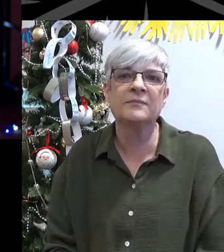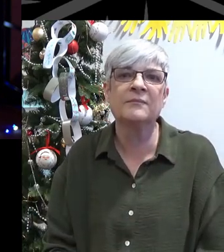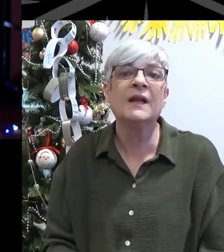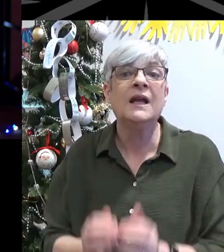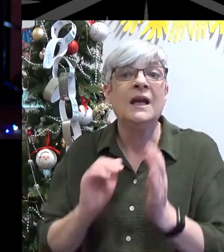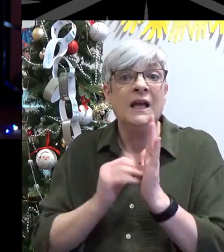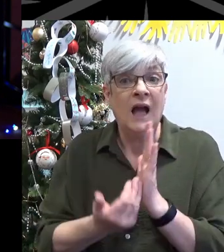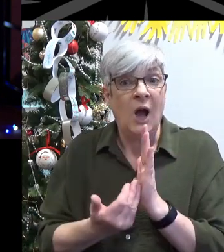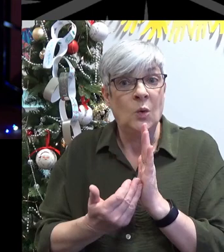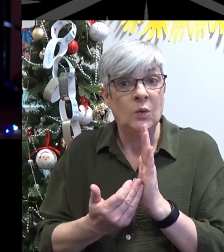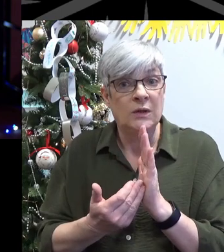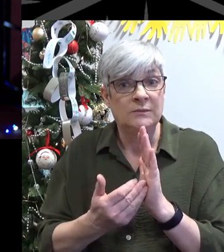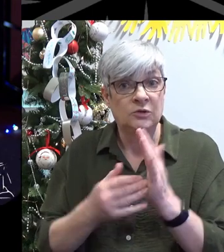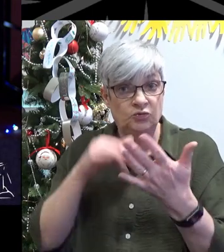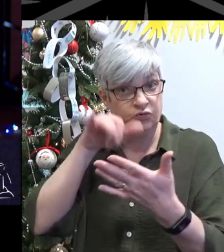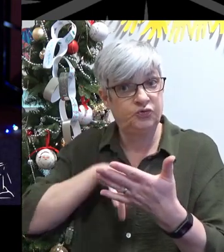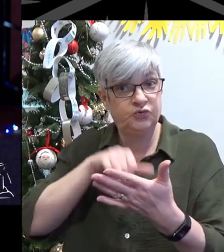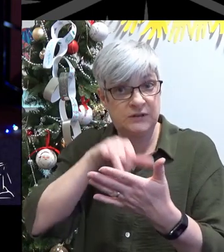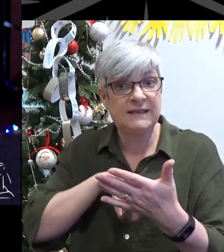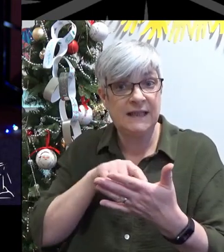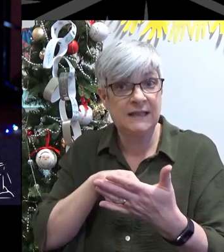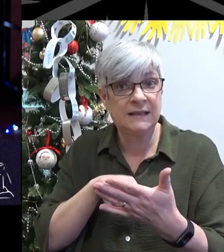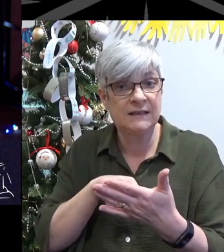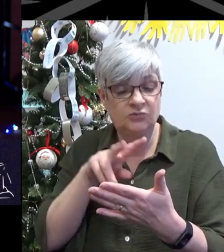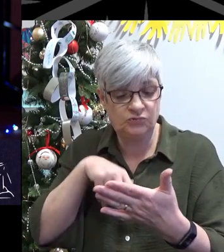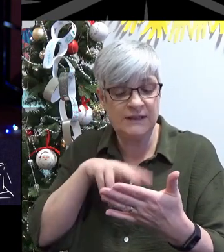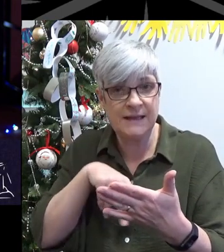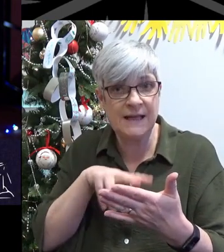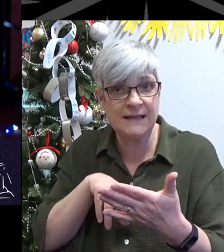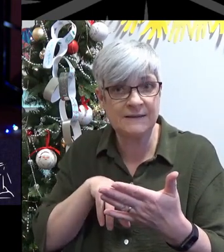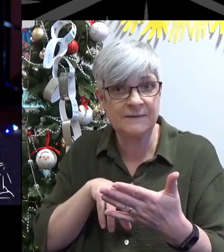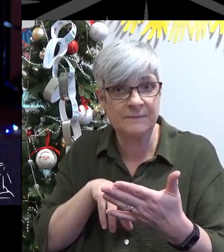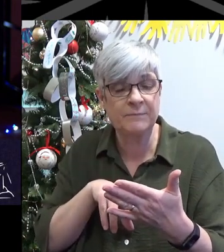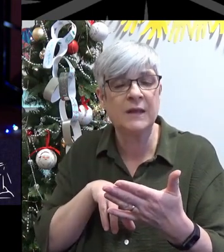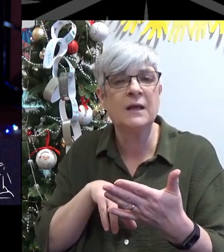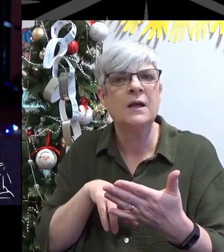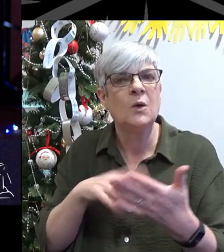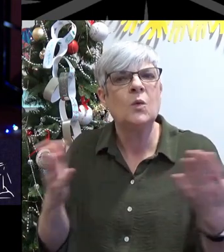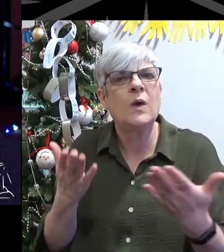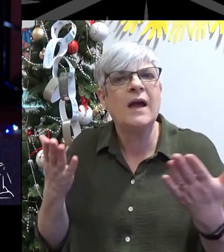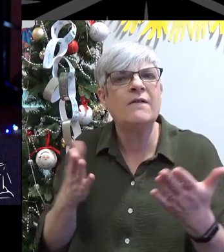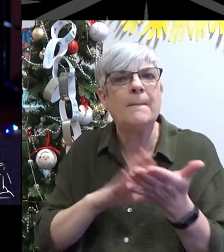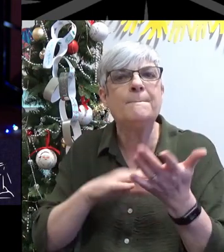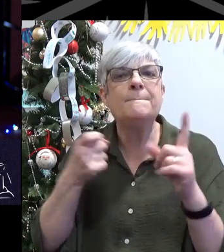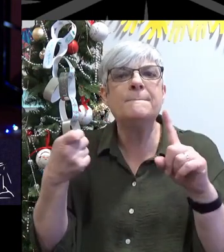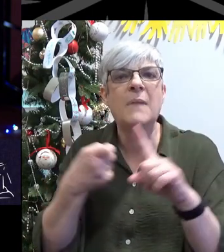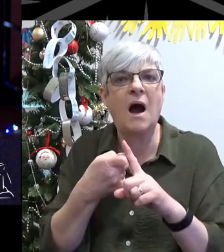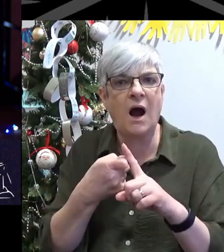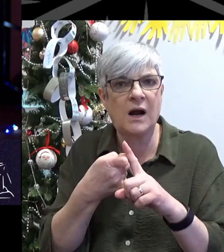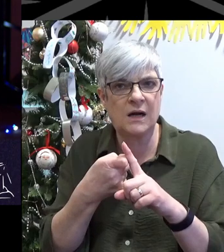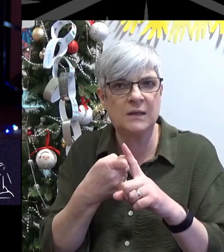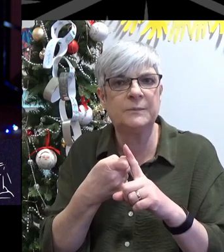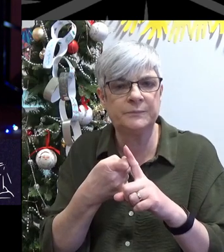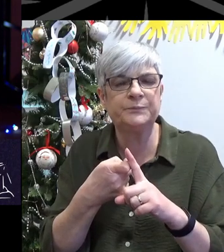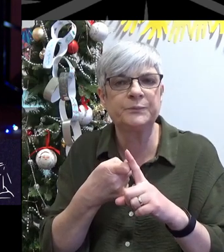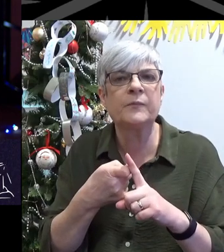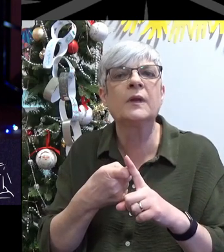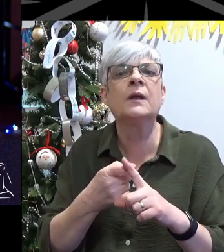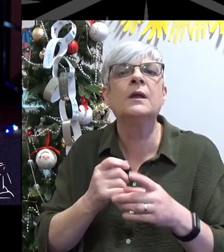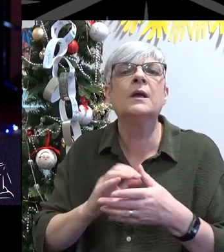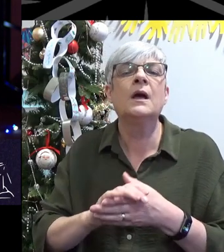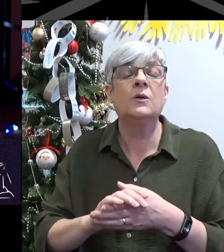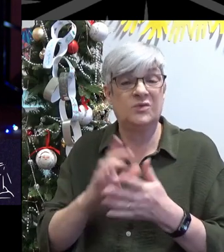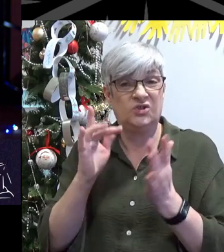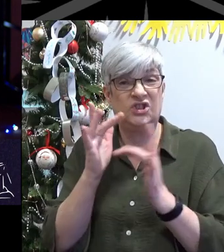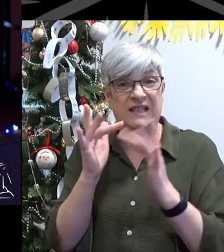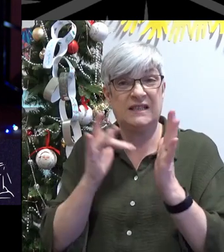Now, the scripture reading for our service this evening comes from Mark's Gospel, and it's when